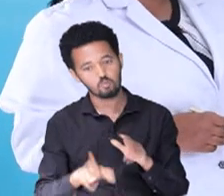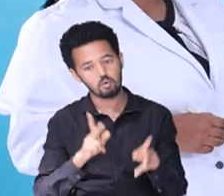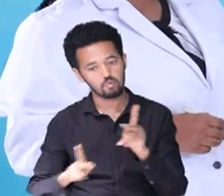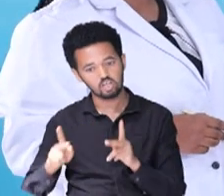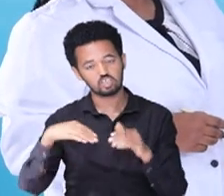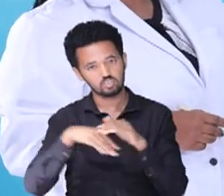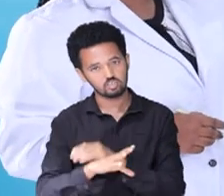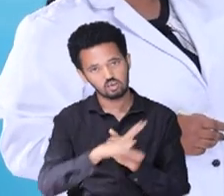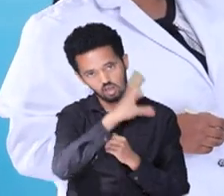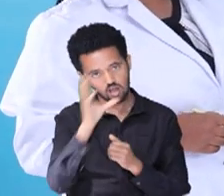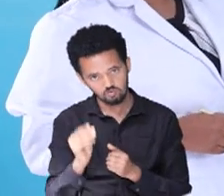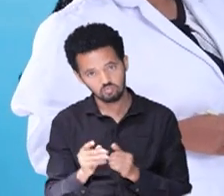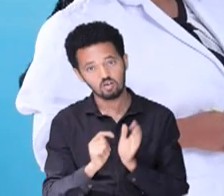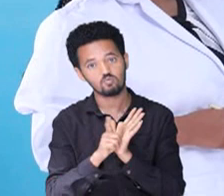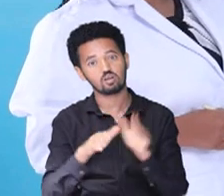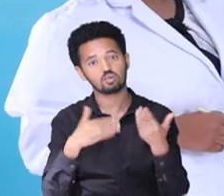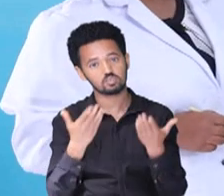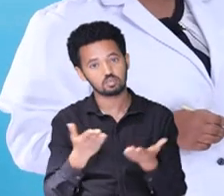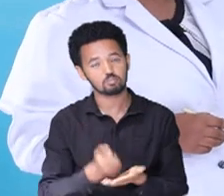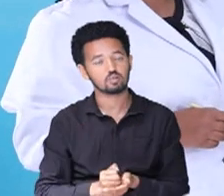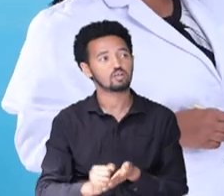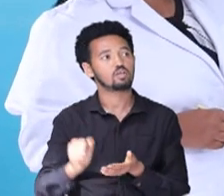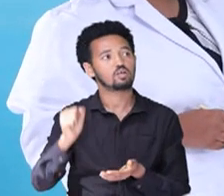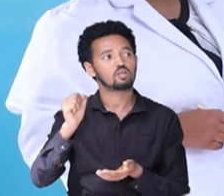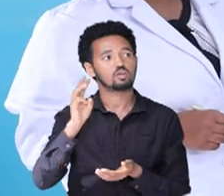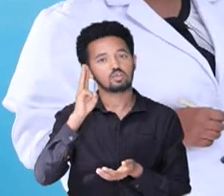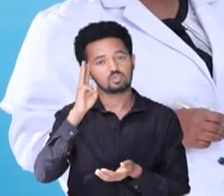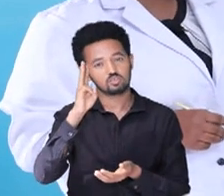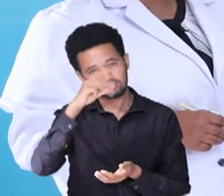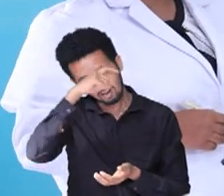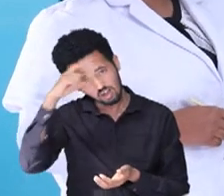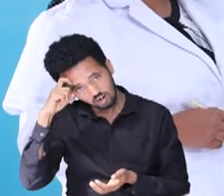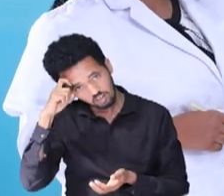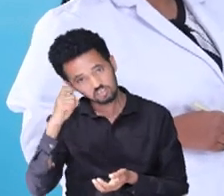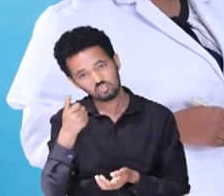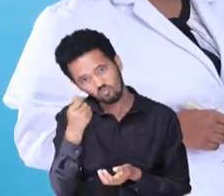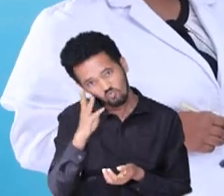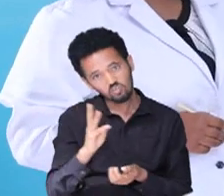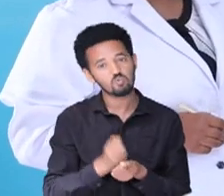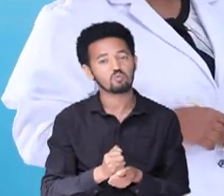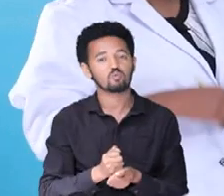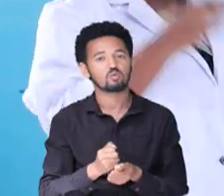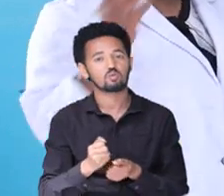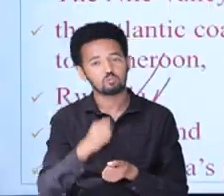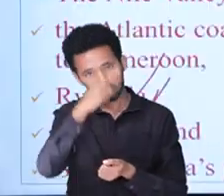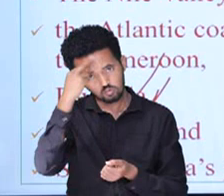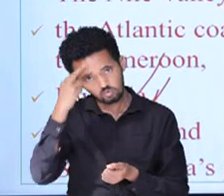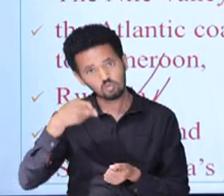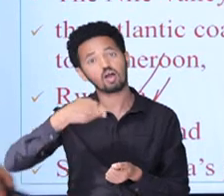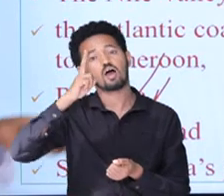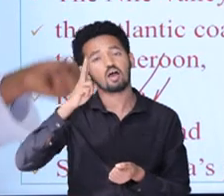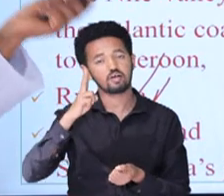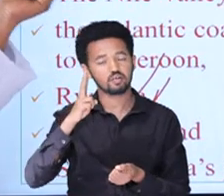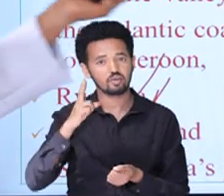in Africa. For example, Sahara few permanent residents because it has high